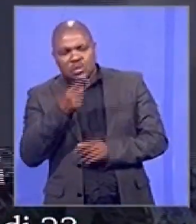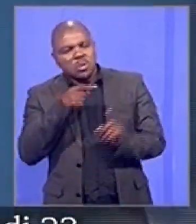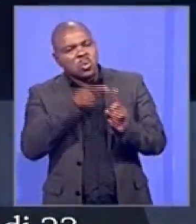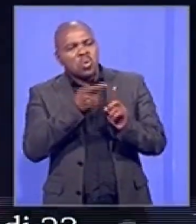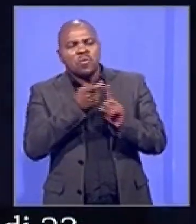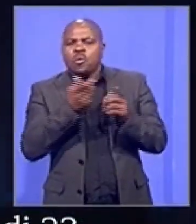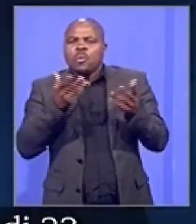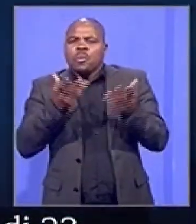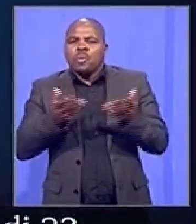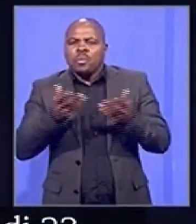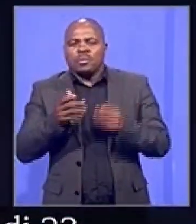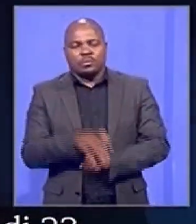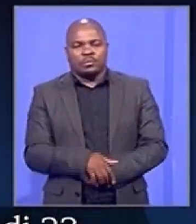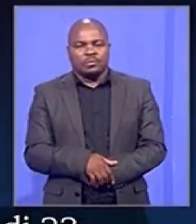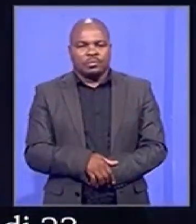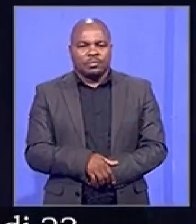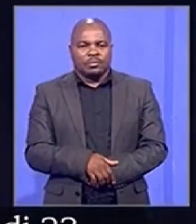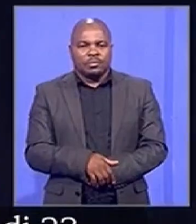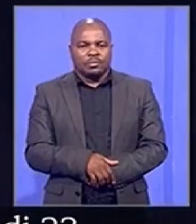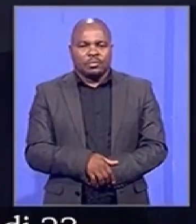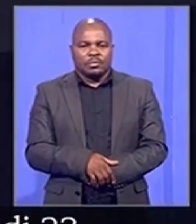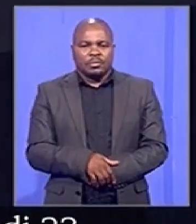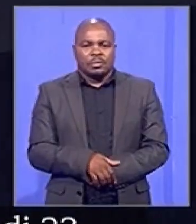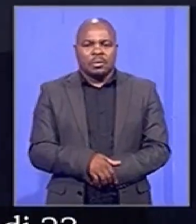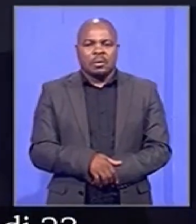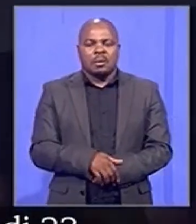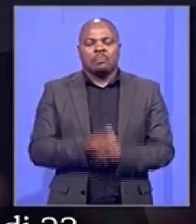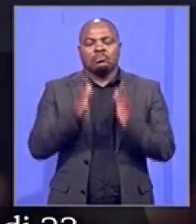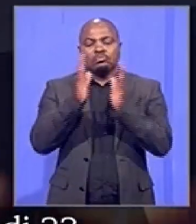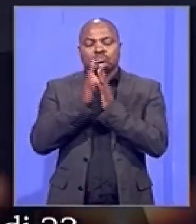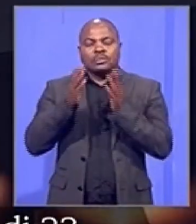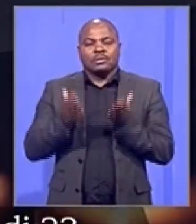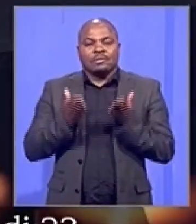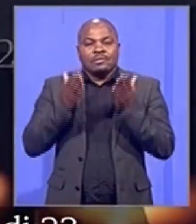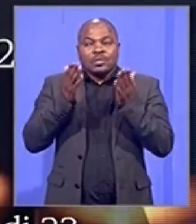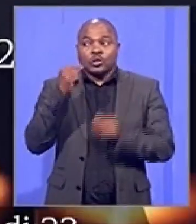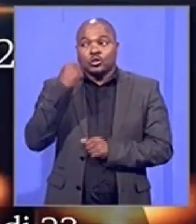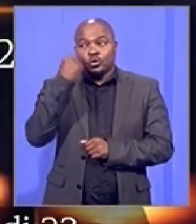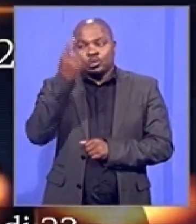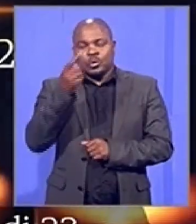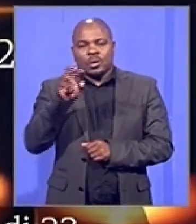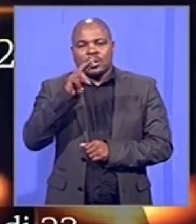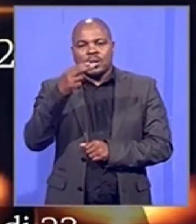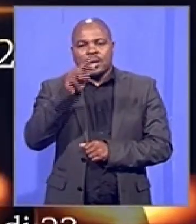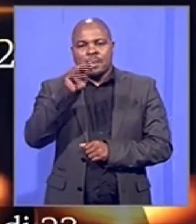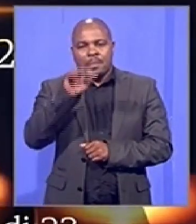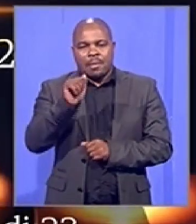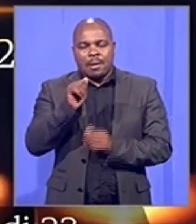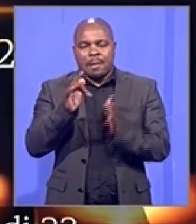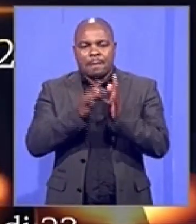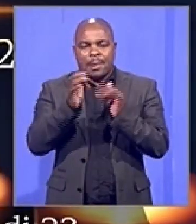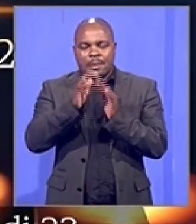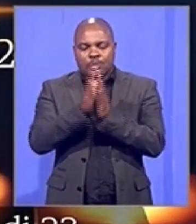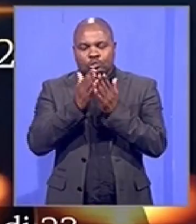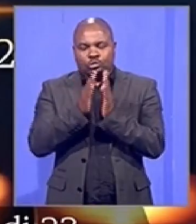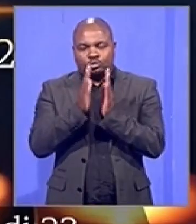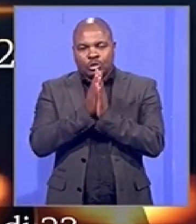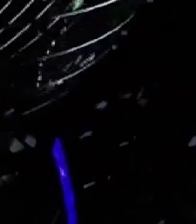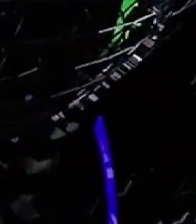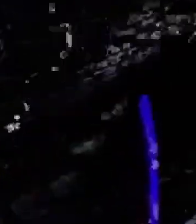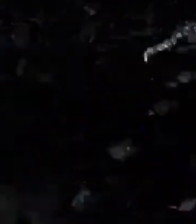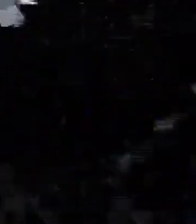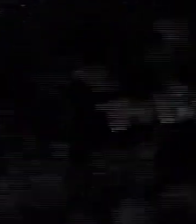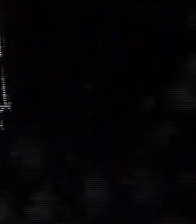from. Ho sa le jwalo, tshebeletso ya sehopotso e tla tshwarwa hosane Rema Bible Church, Johannesburg.